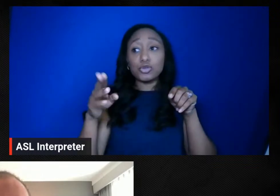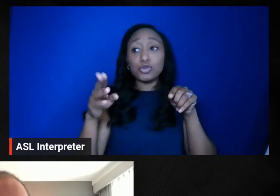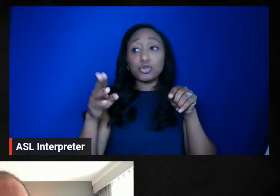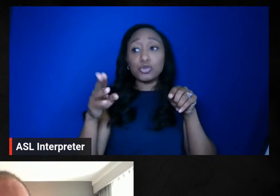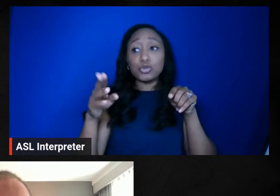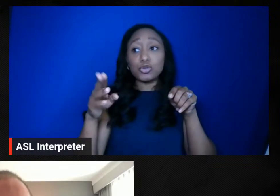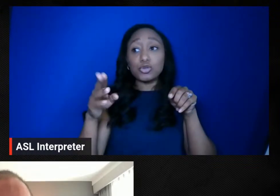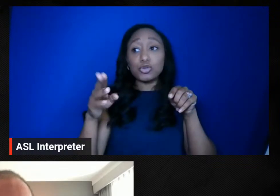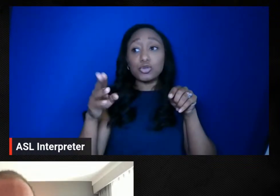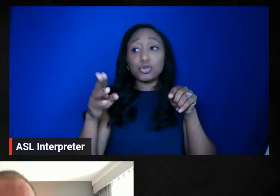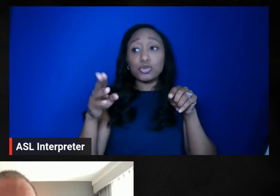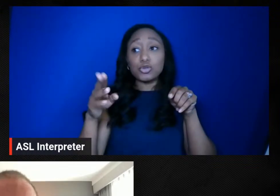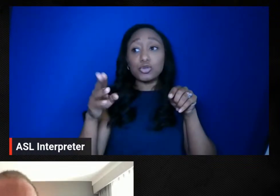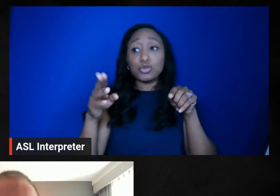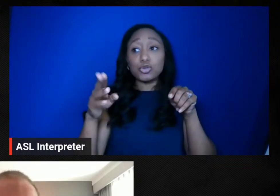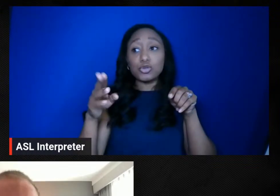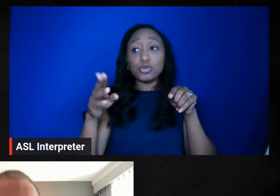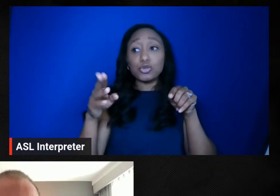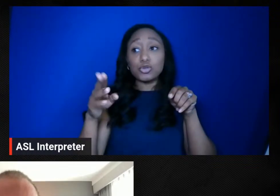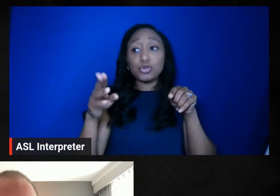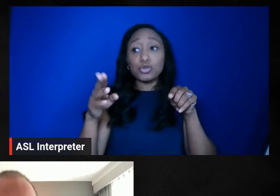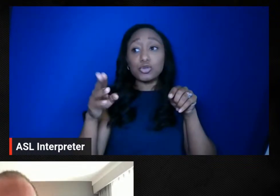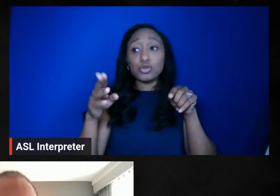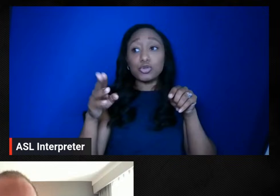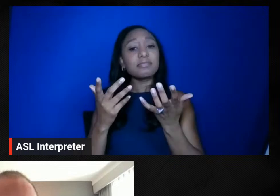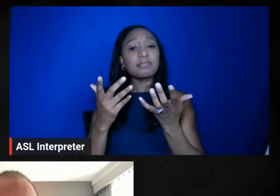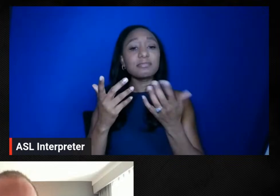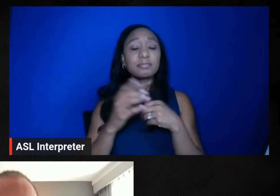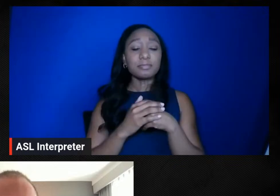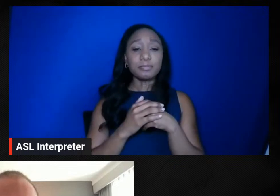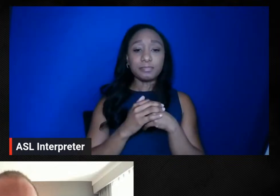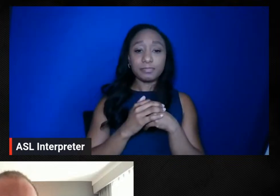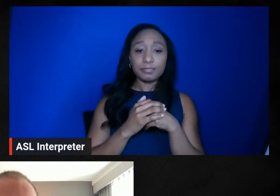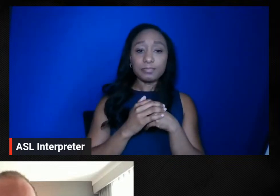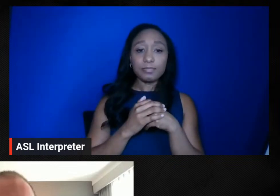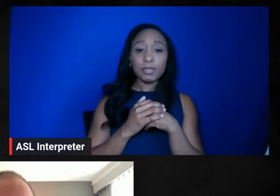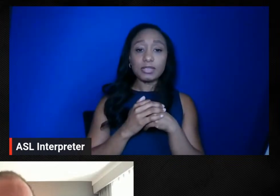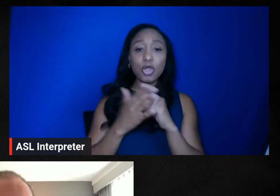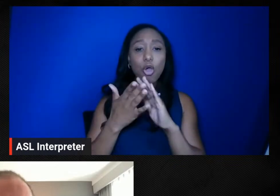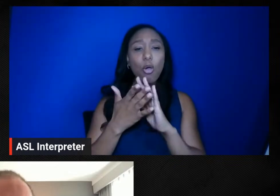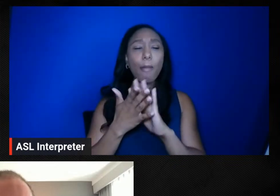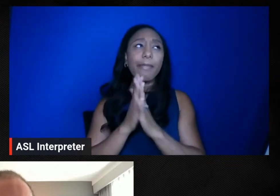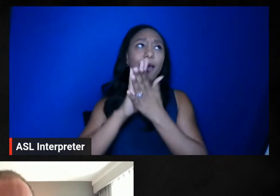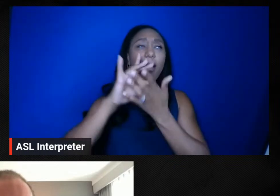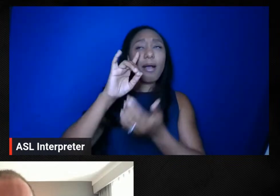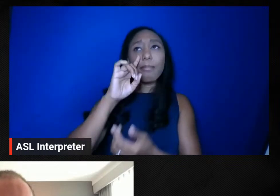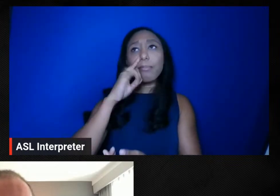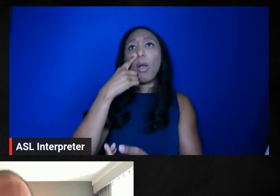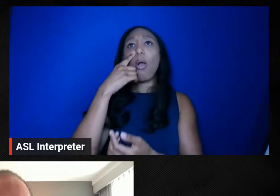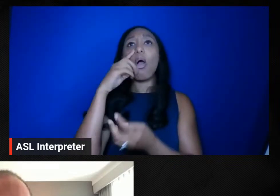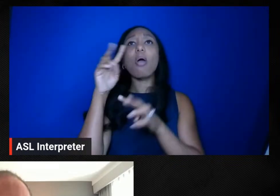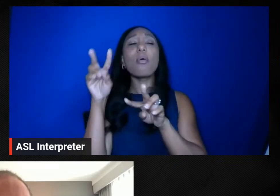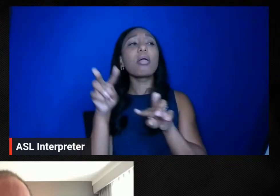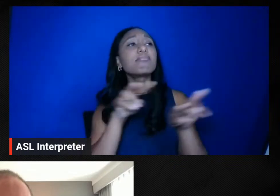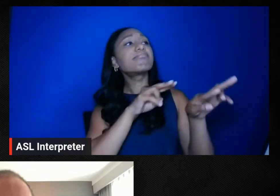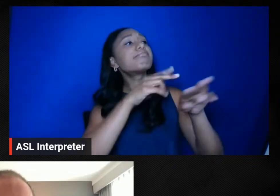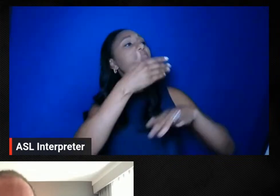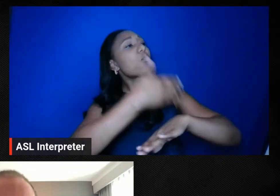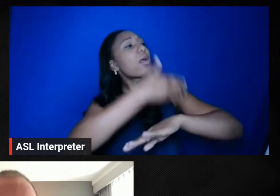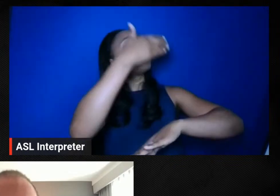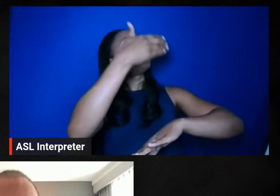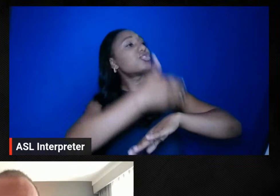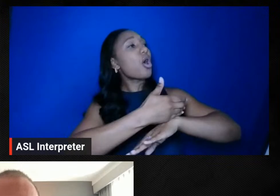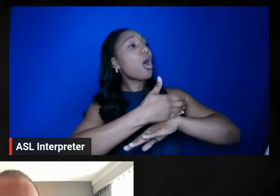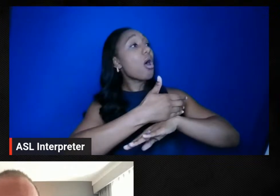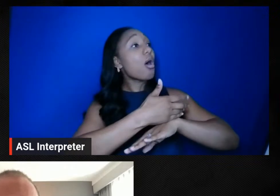in fancy carriages all that distance. And because they got bored on the journey, they would look out the window and often write down in a